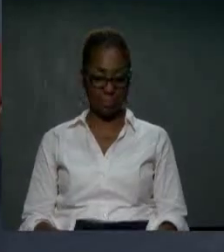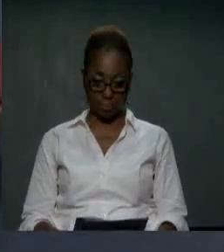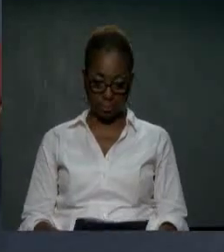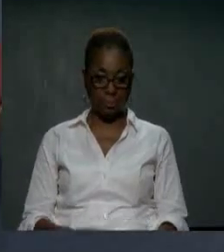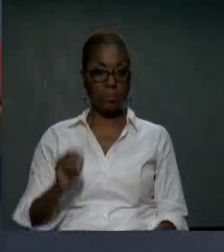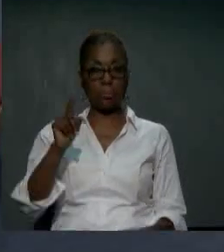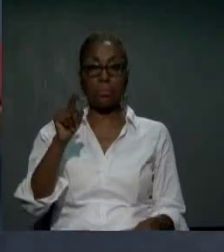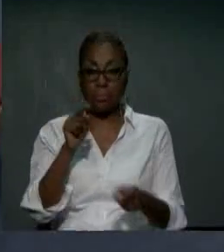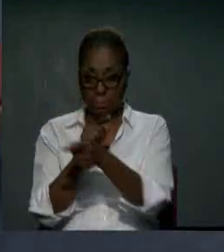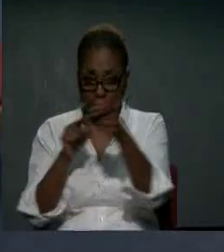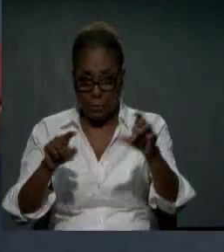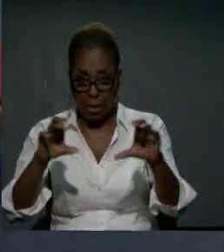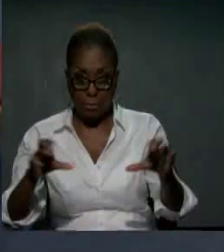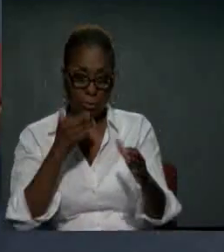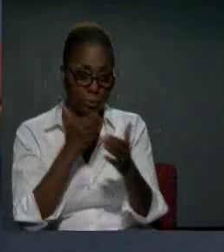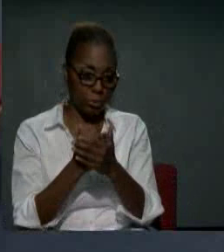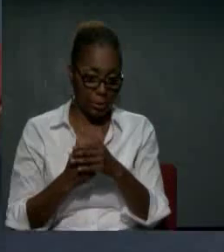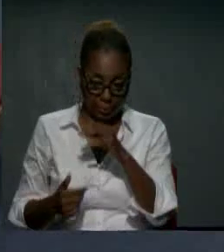Y'all did good.